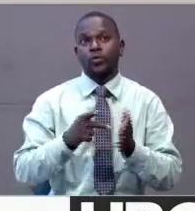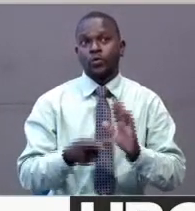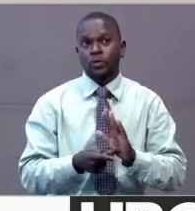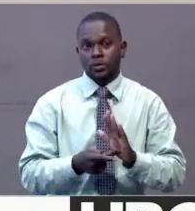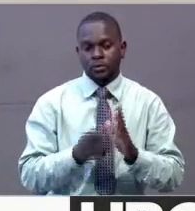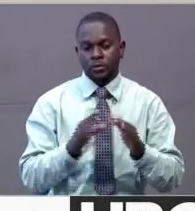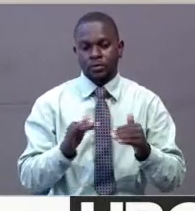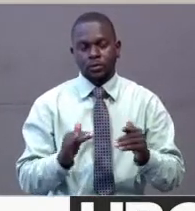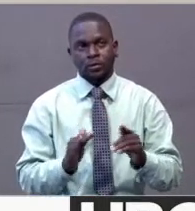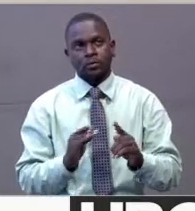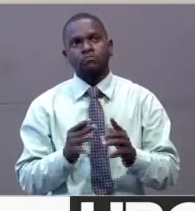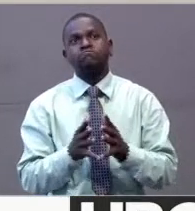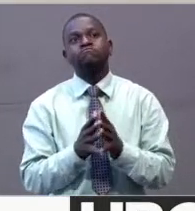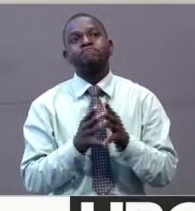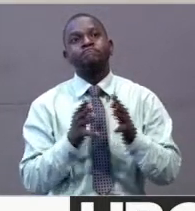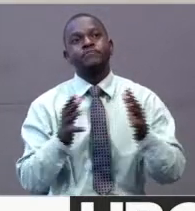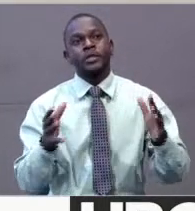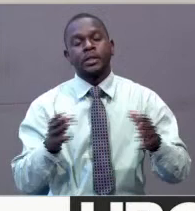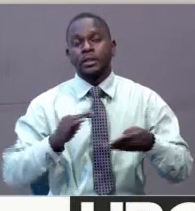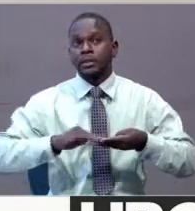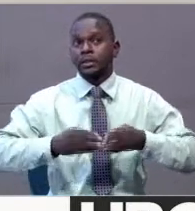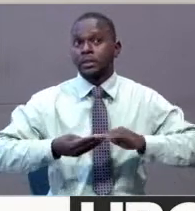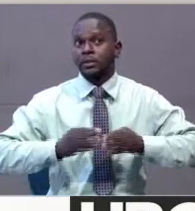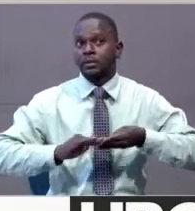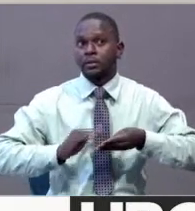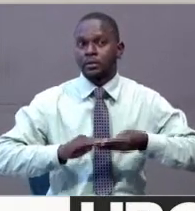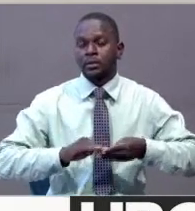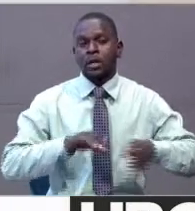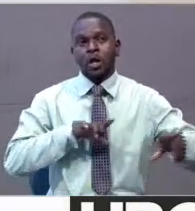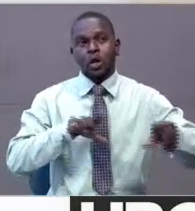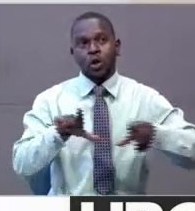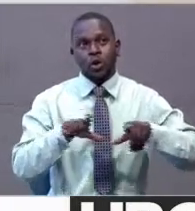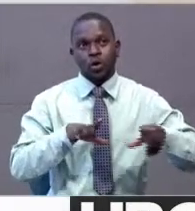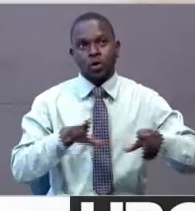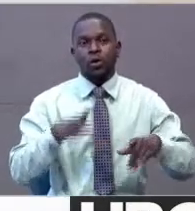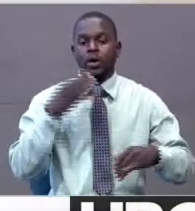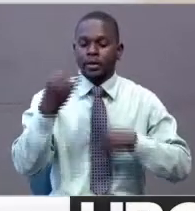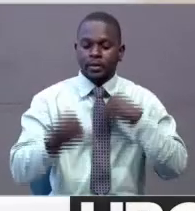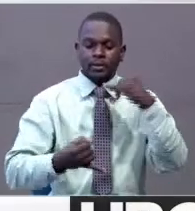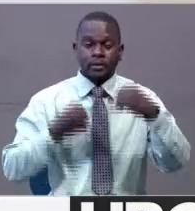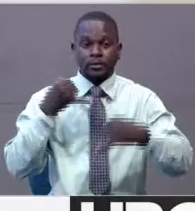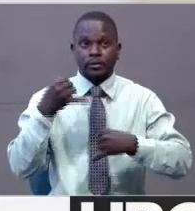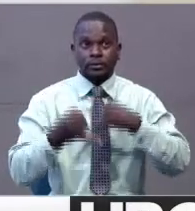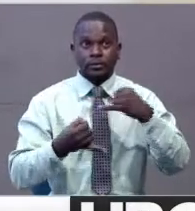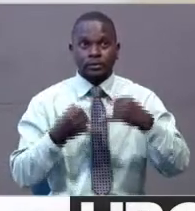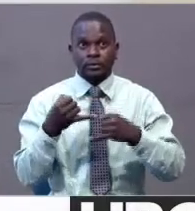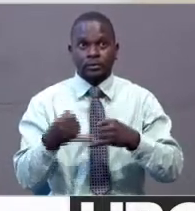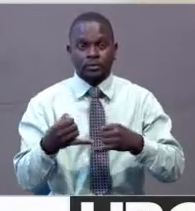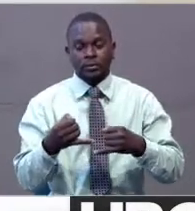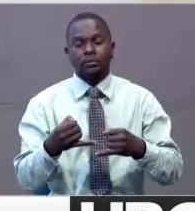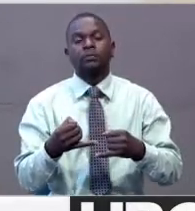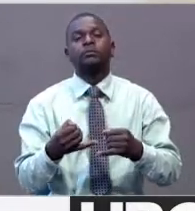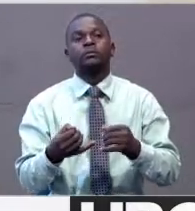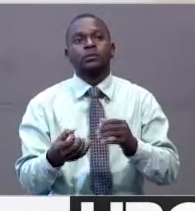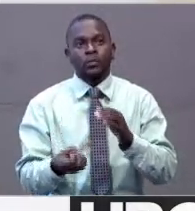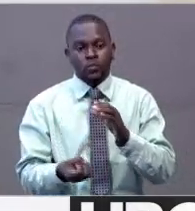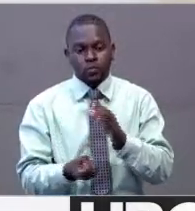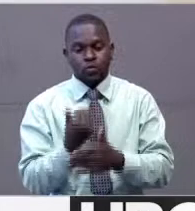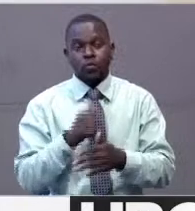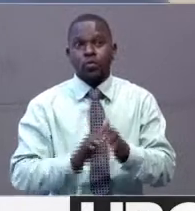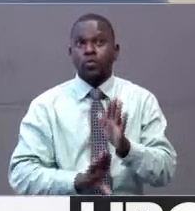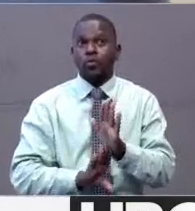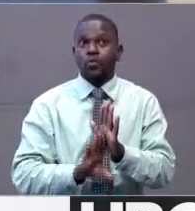on board a wide range of stakeholders locally and internationally to promote